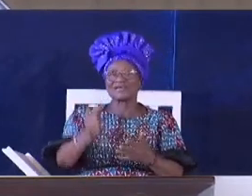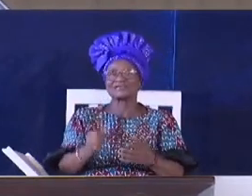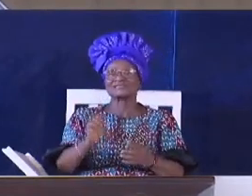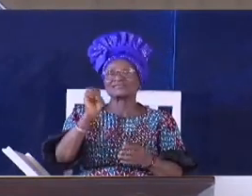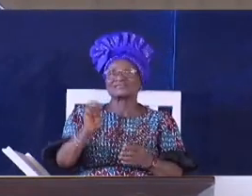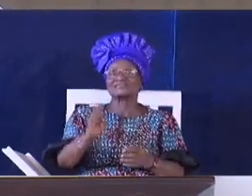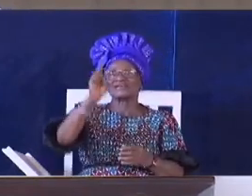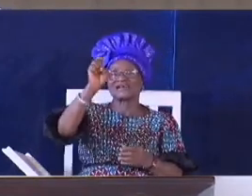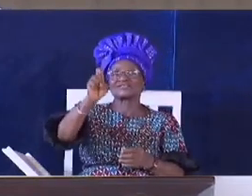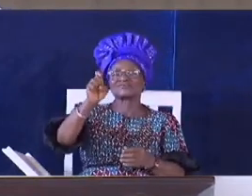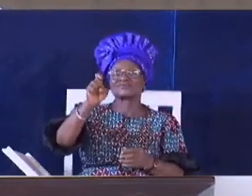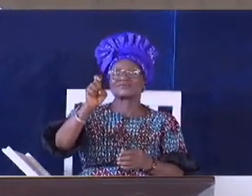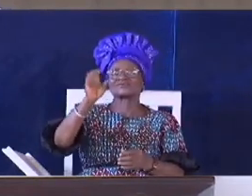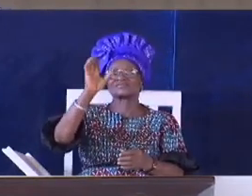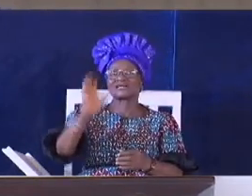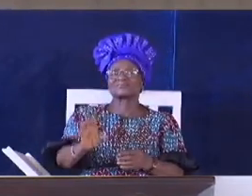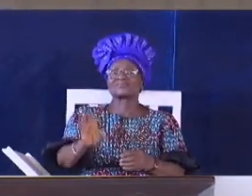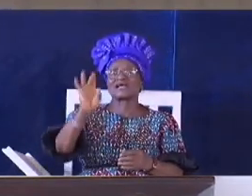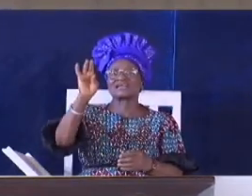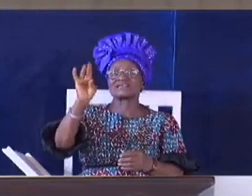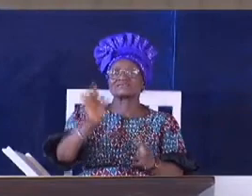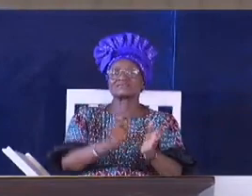Exodus chapter 8,